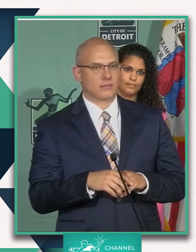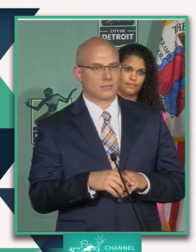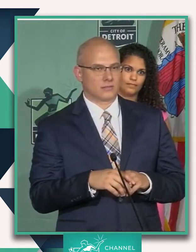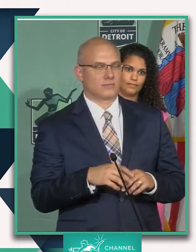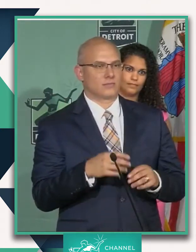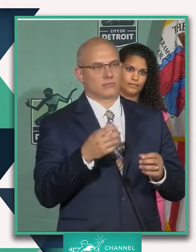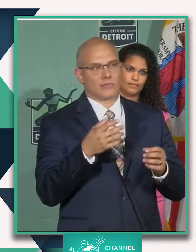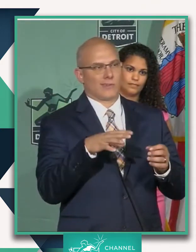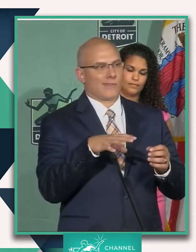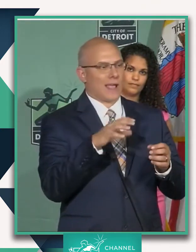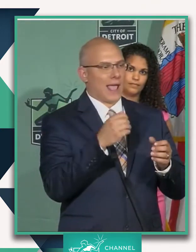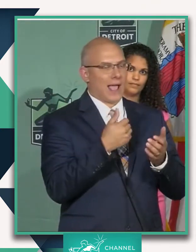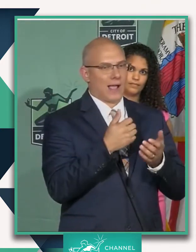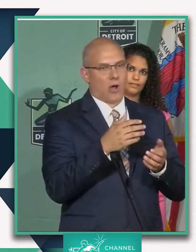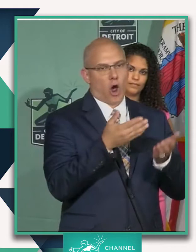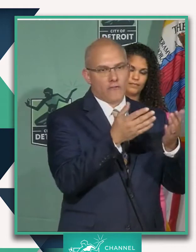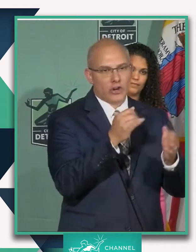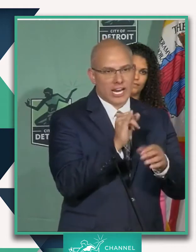employment opportunities.